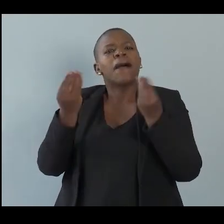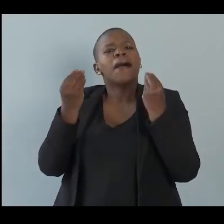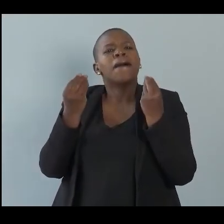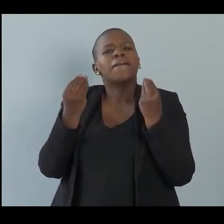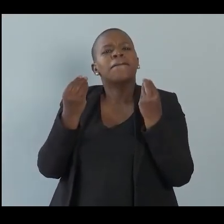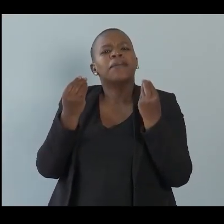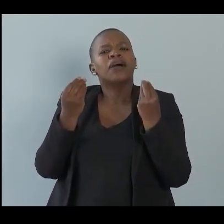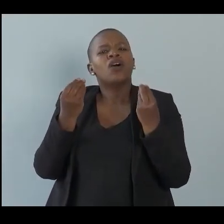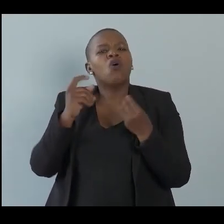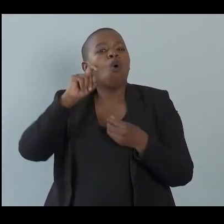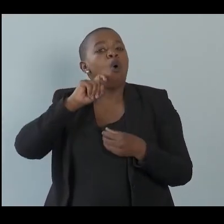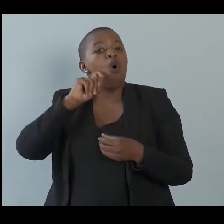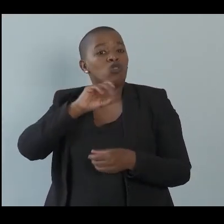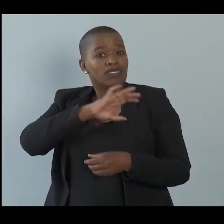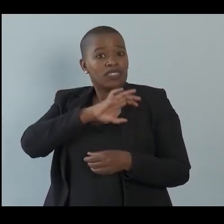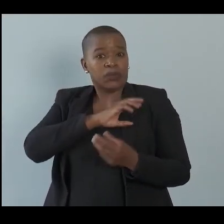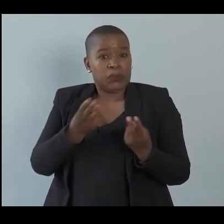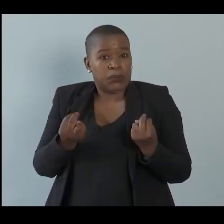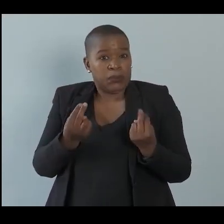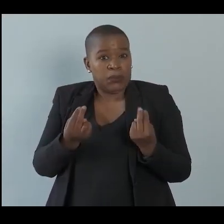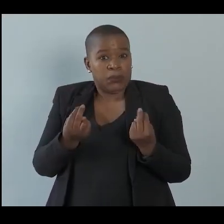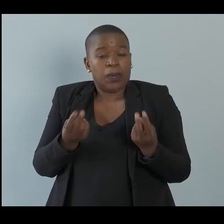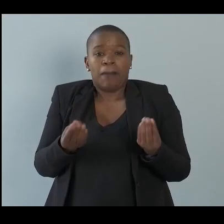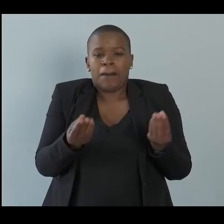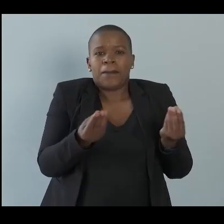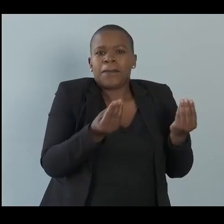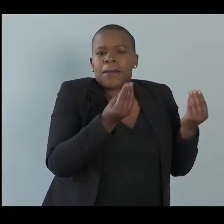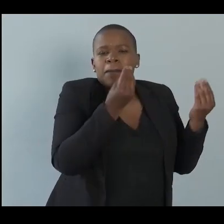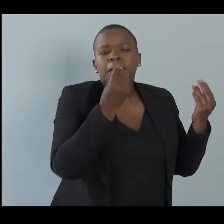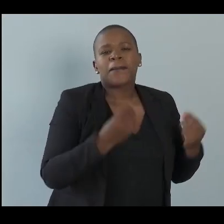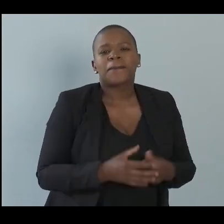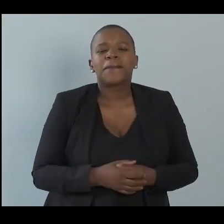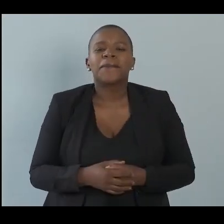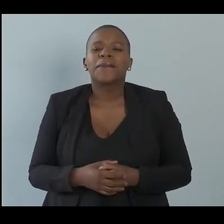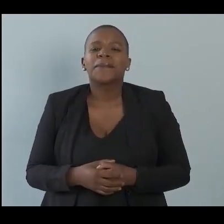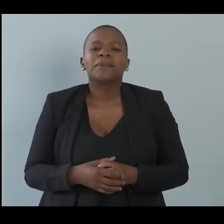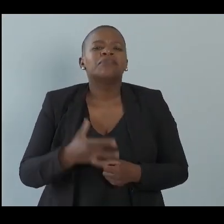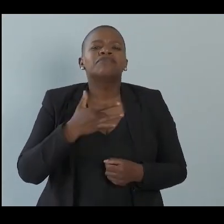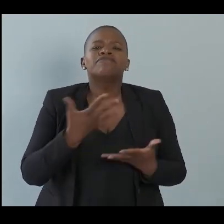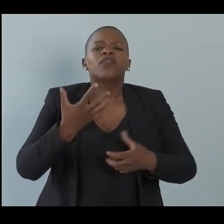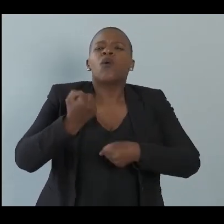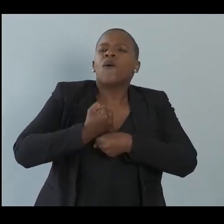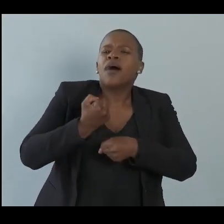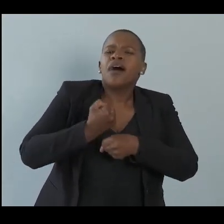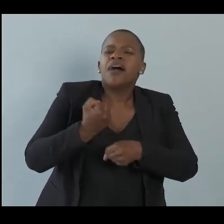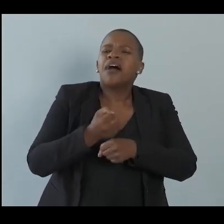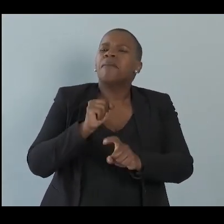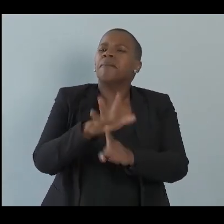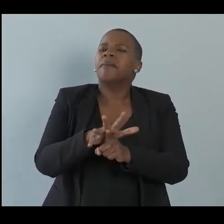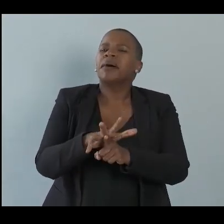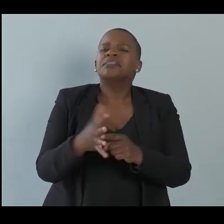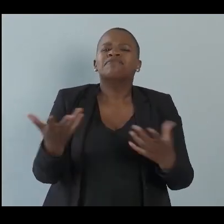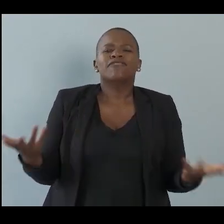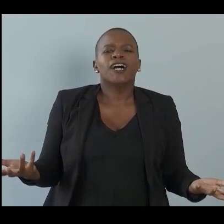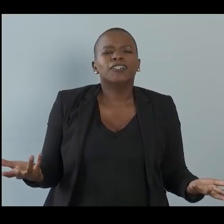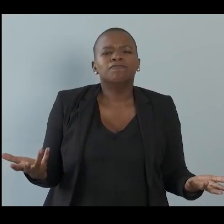customers. A reminder that in comparison to our peers, our operating profit is impacted by acceleration and